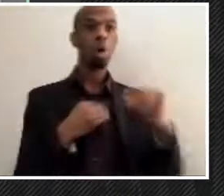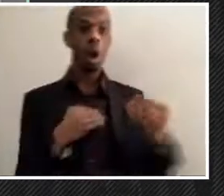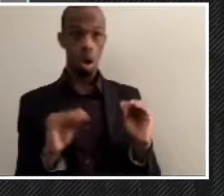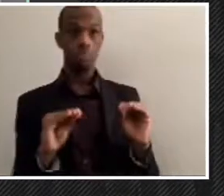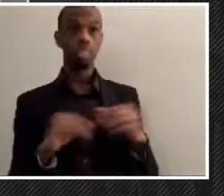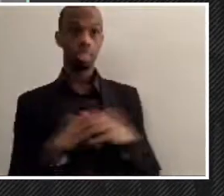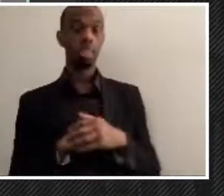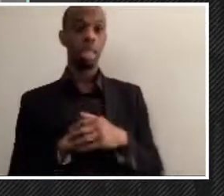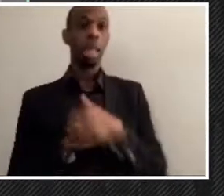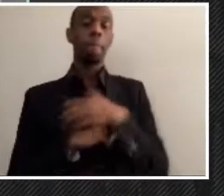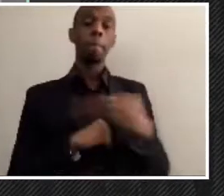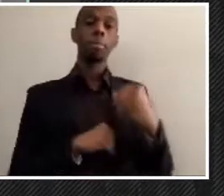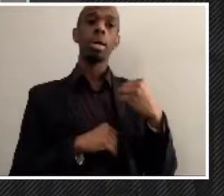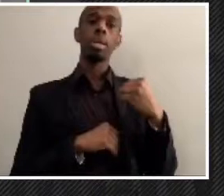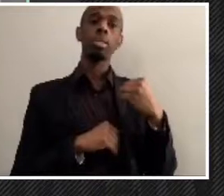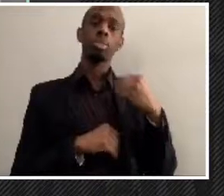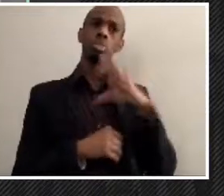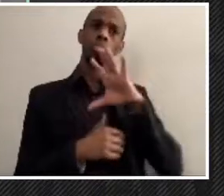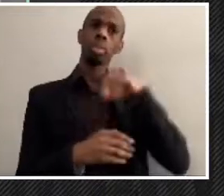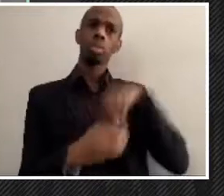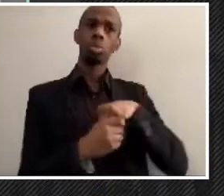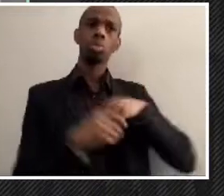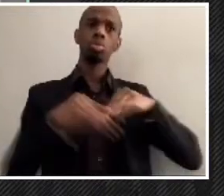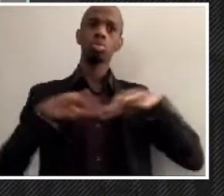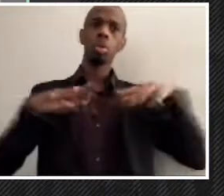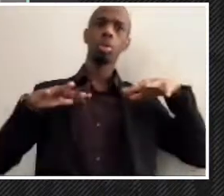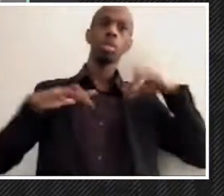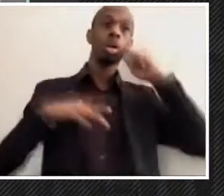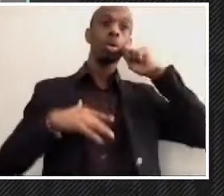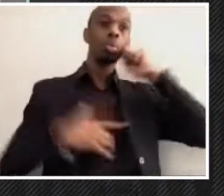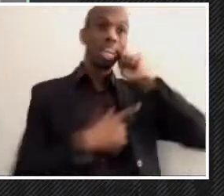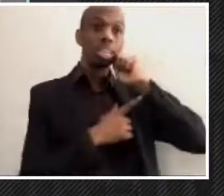race and diversity of experience and diversity of education.